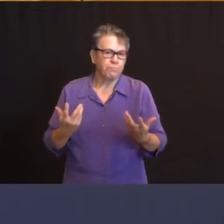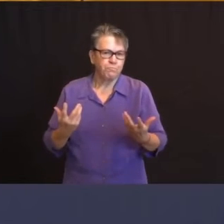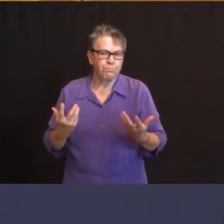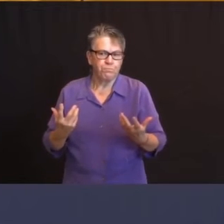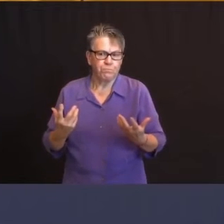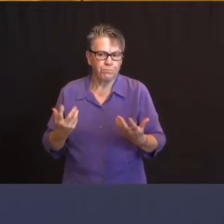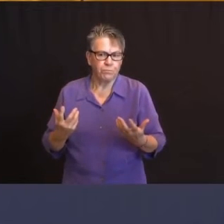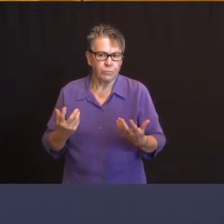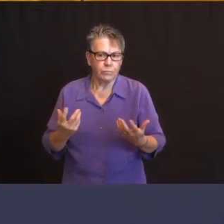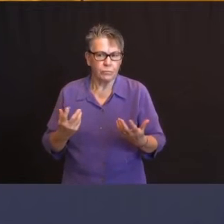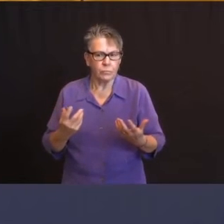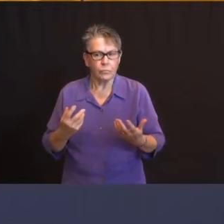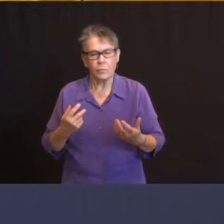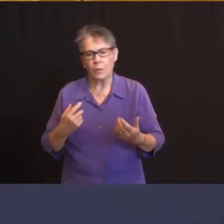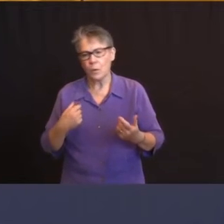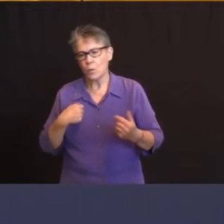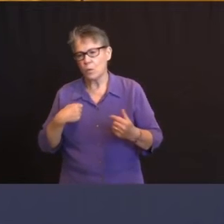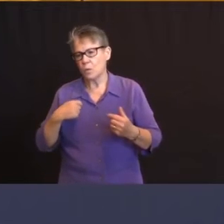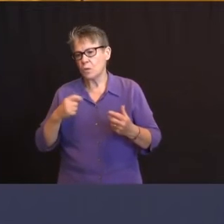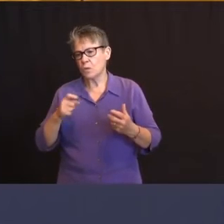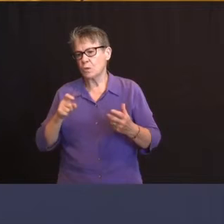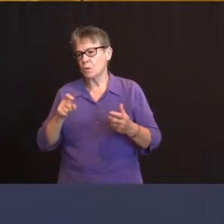are even higher than what they are.